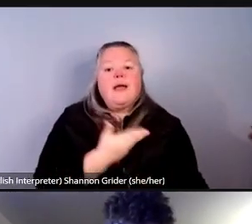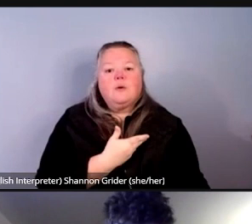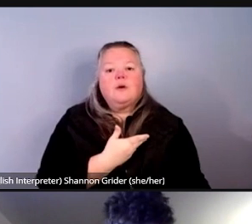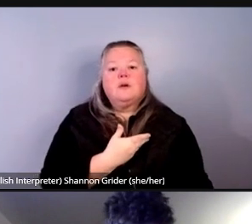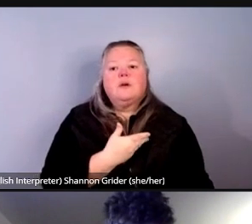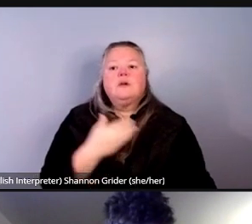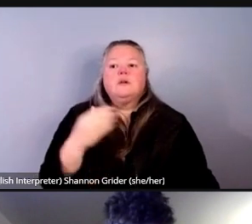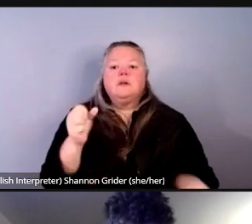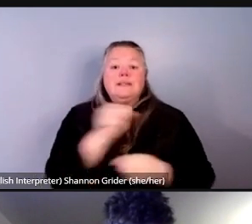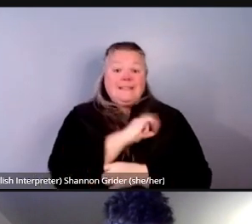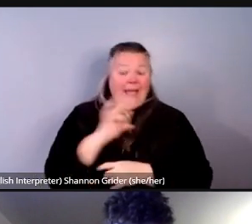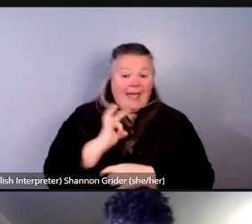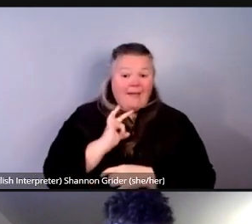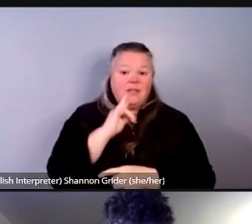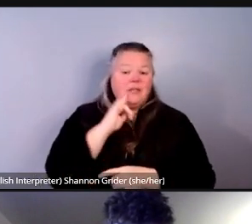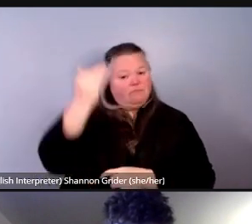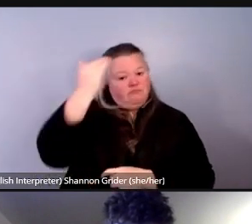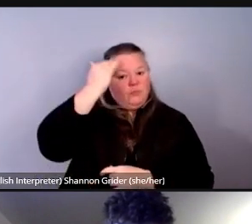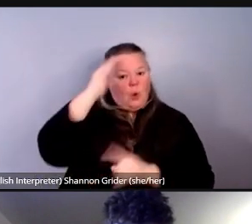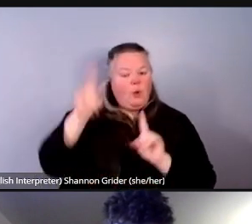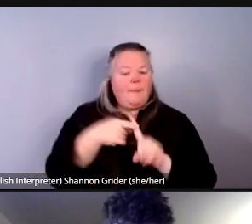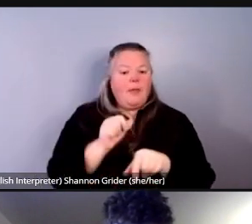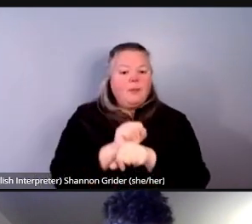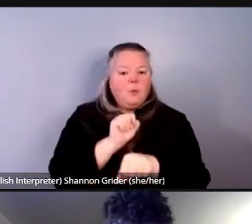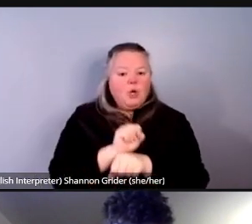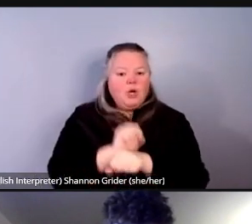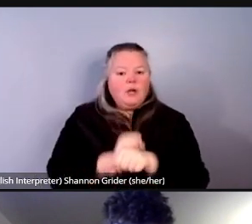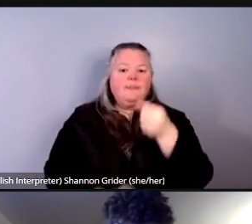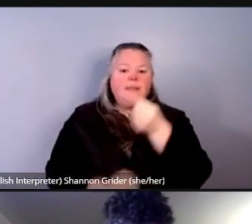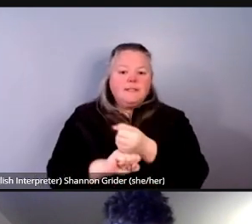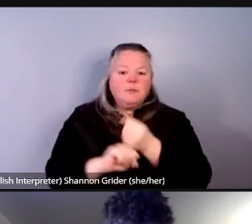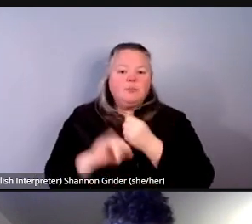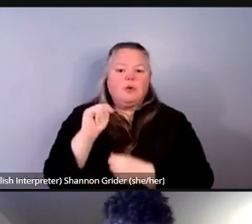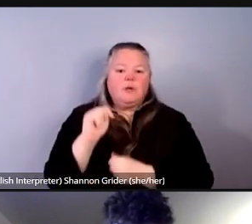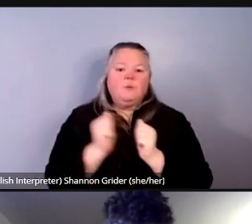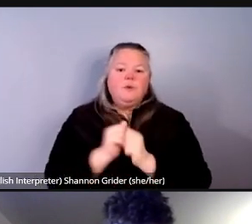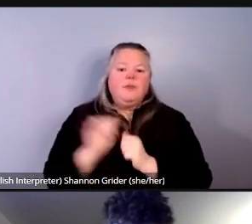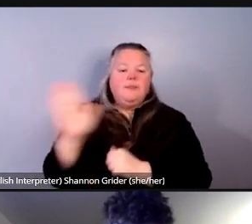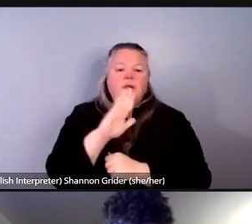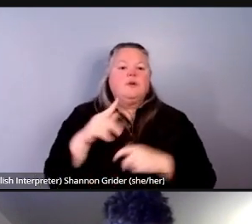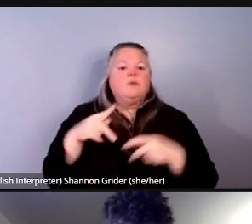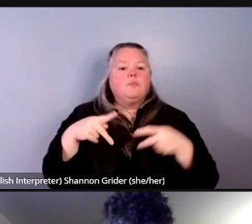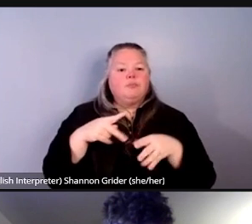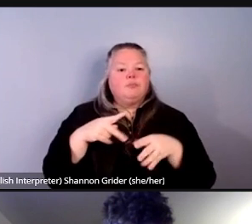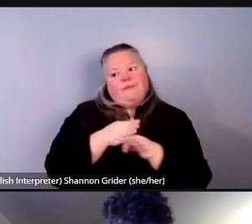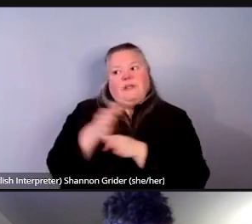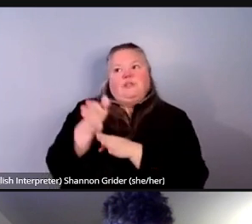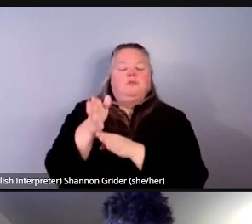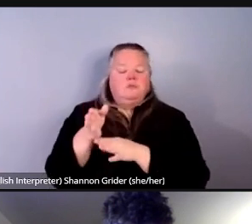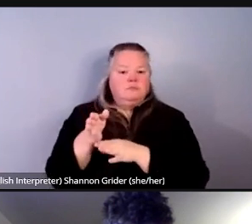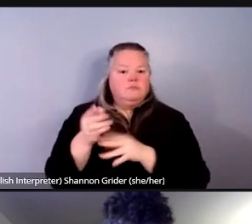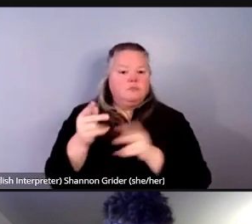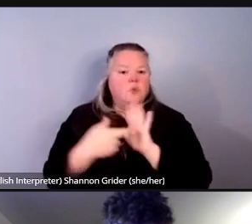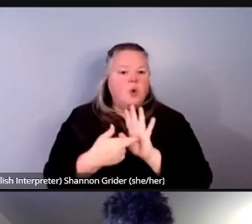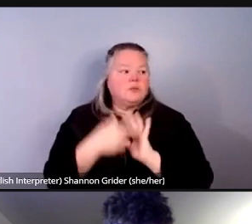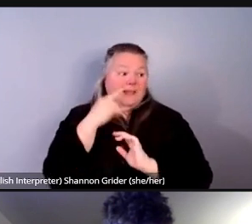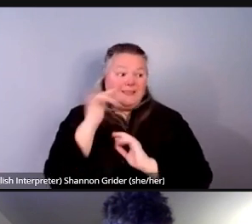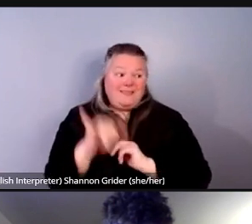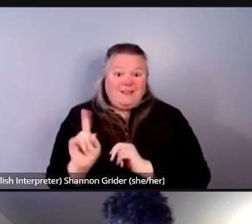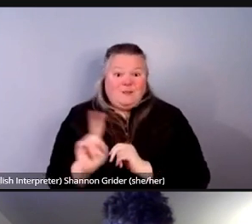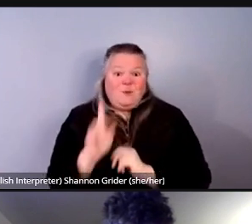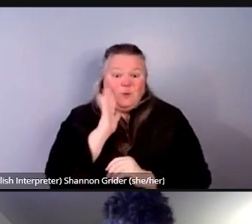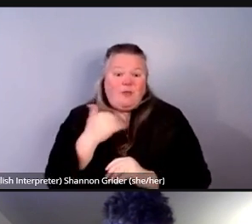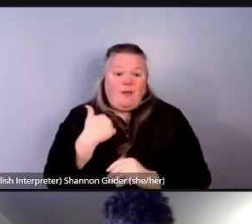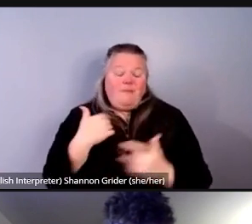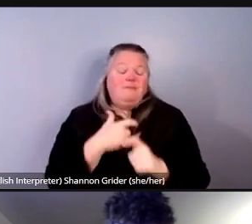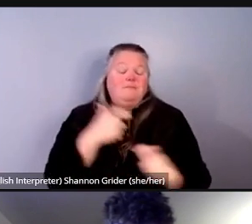members are aware of the work, supporting it in their professional capacities, because they feel like that's really where we'll have the